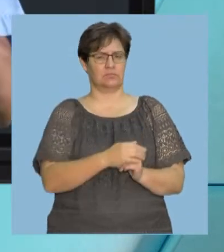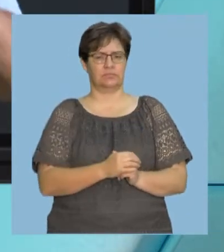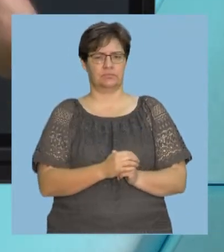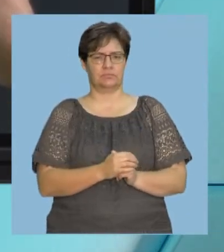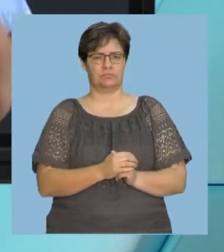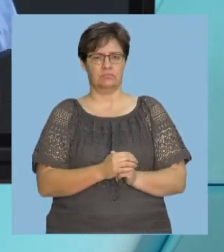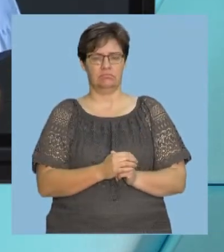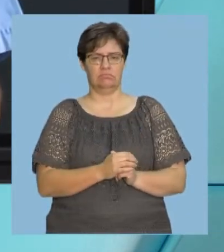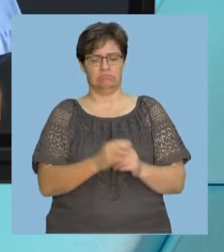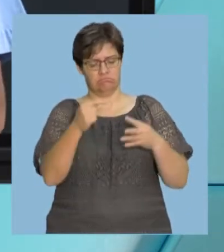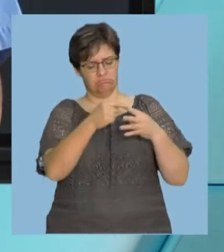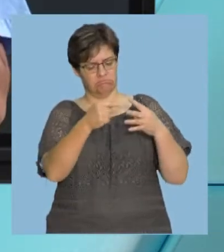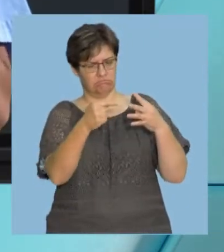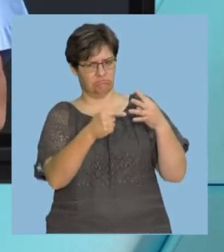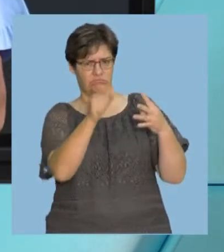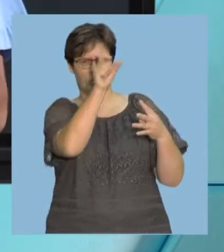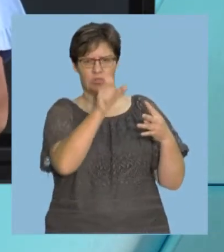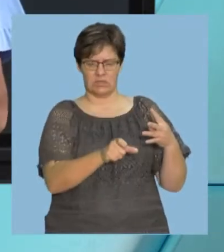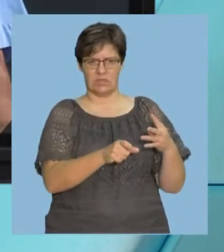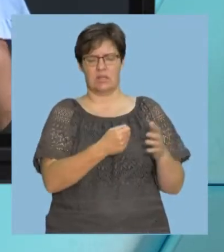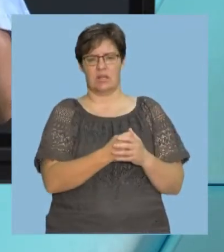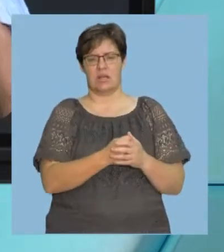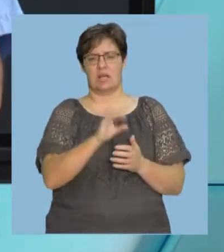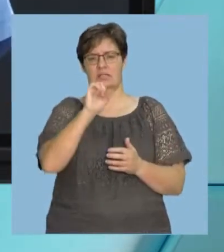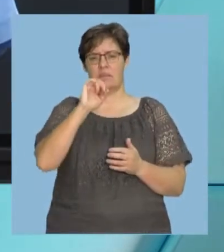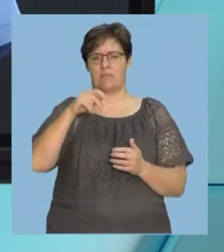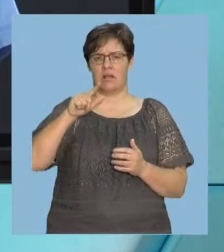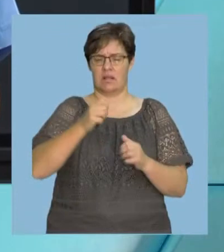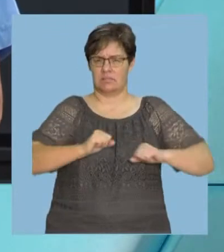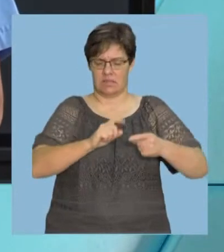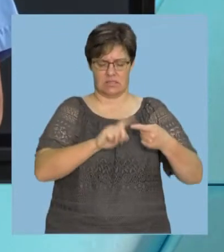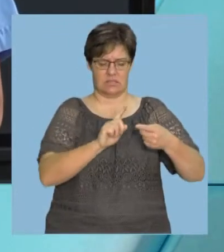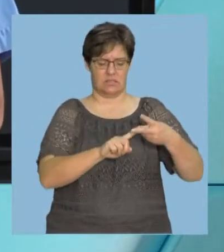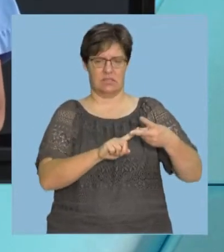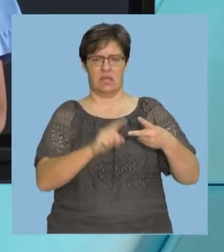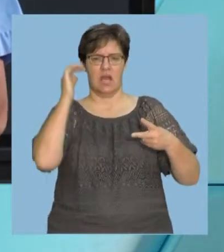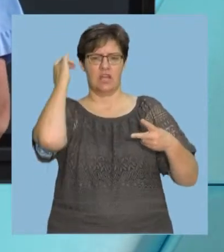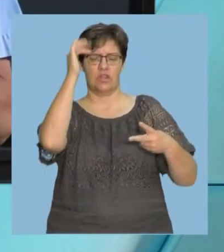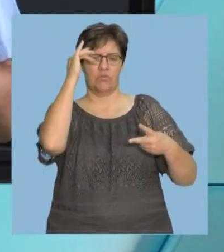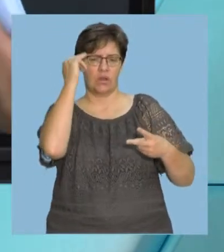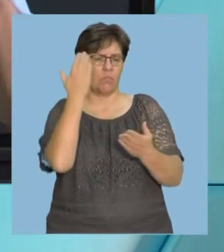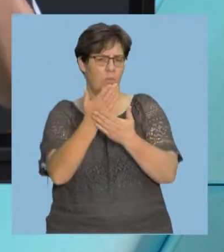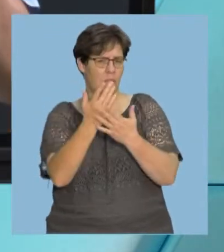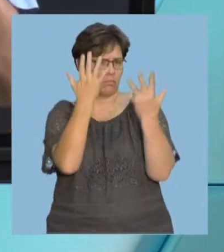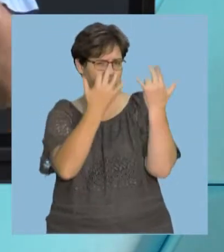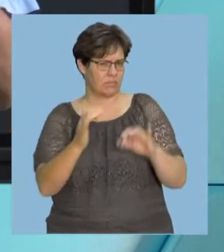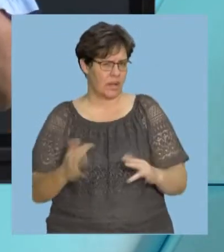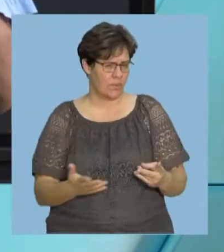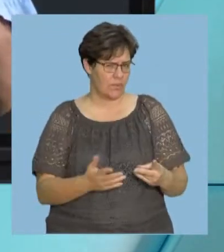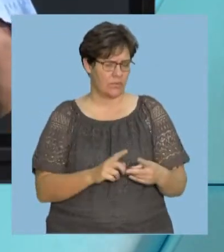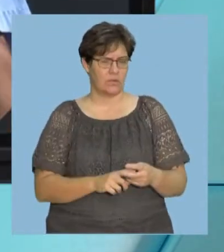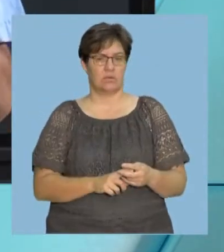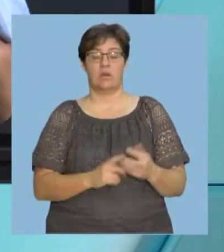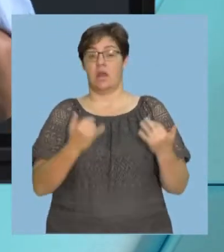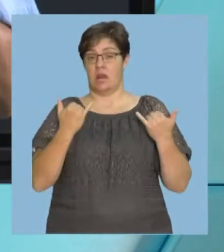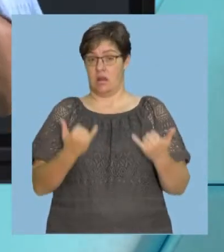understood certain terms like sample space and calculating theoretical probability. Now's the opportunity